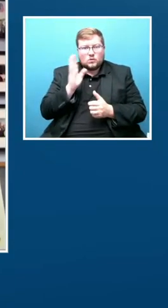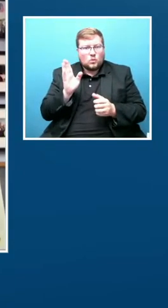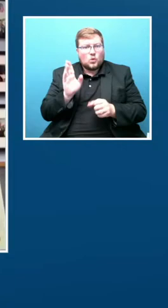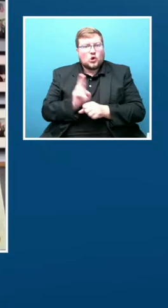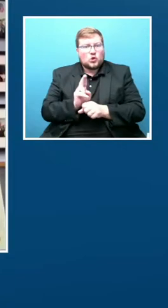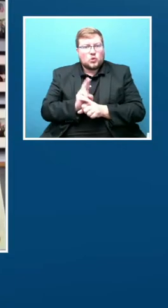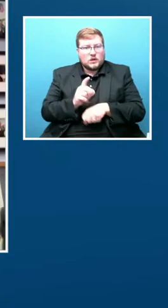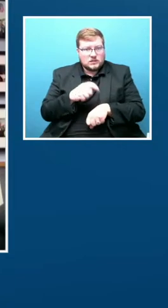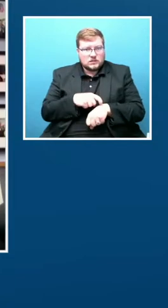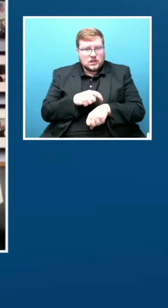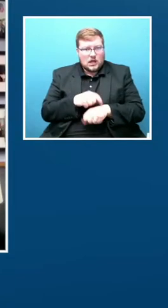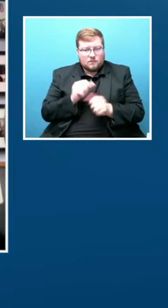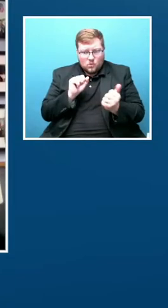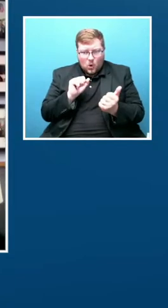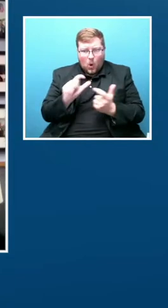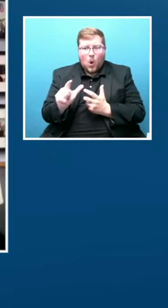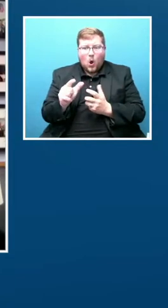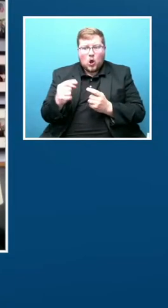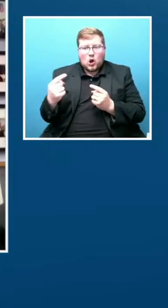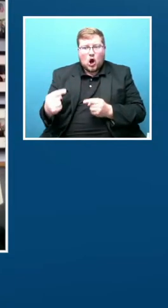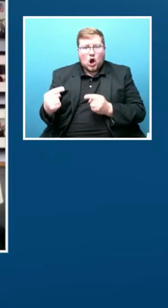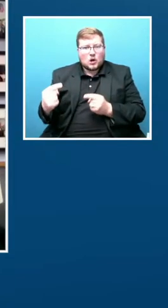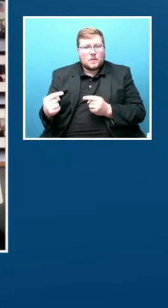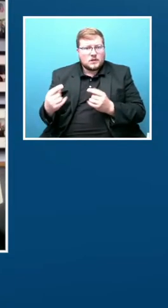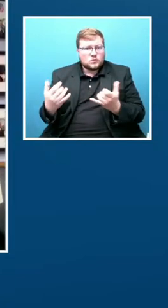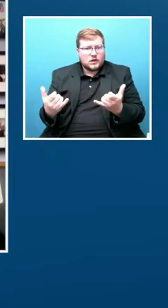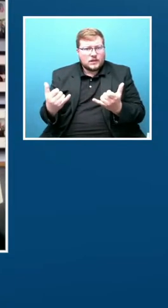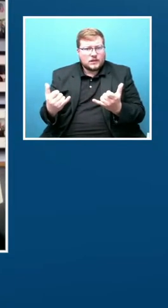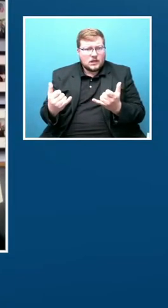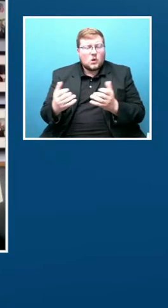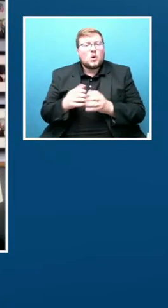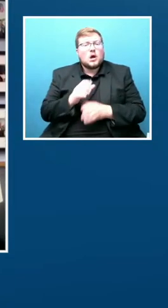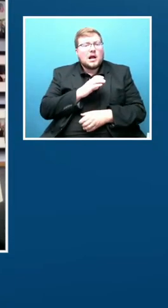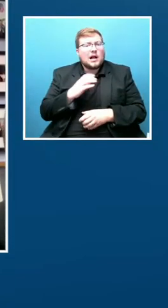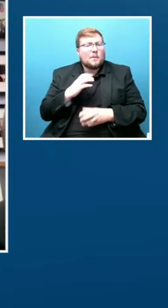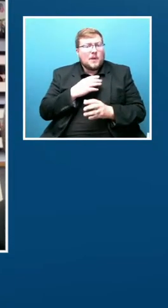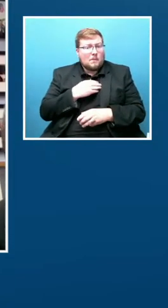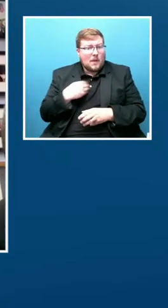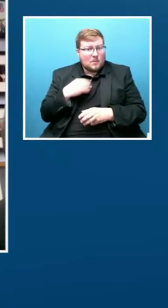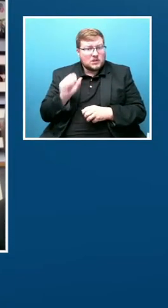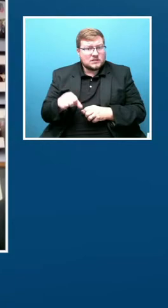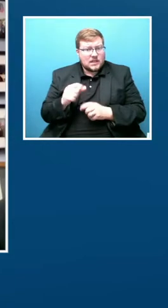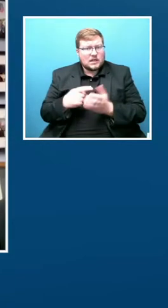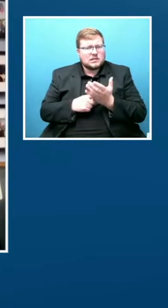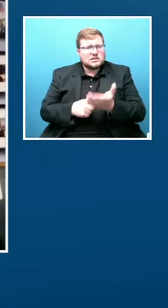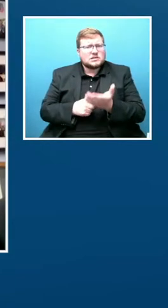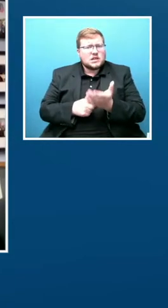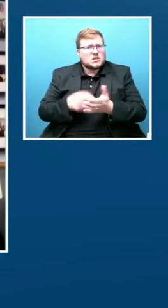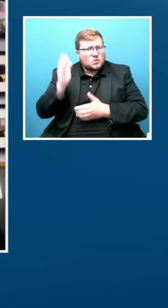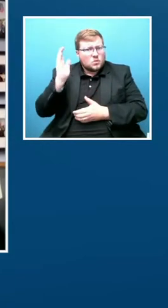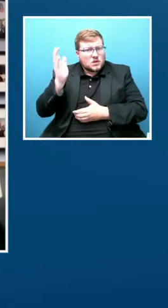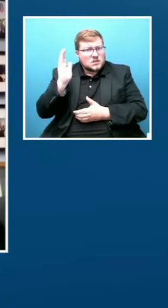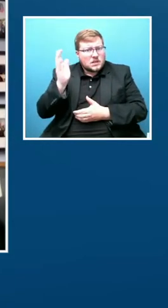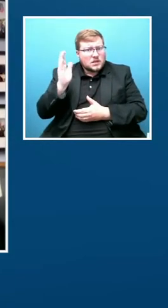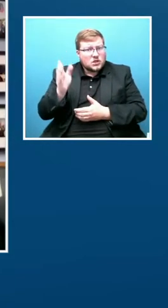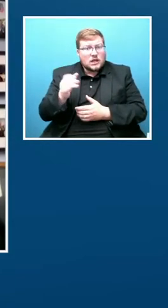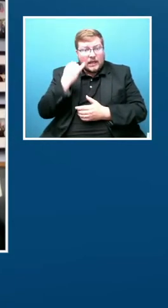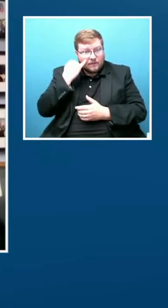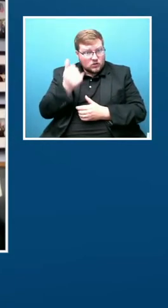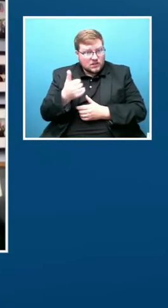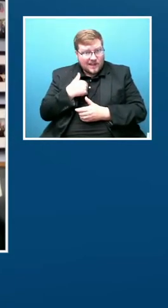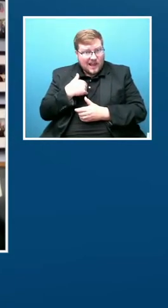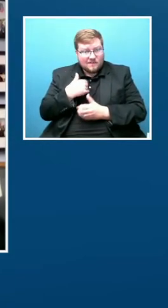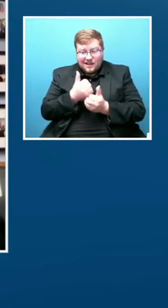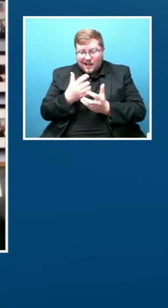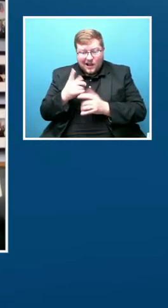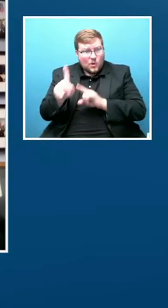our arguments at this time. Committee members are able to discuss the presentation. And if you have any questions,